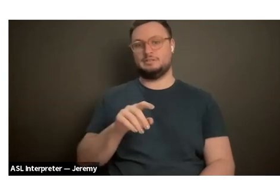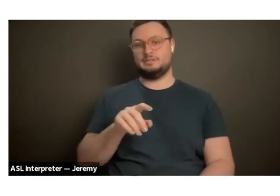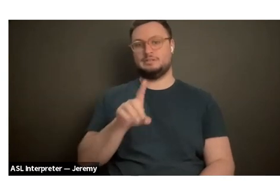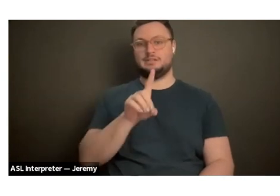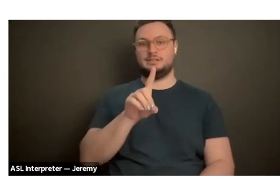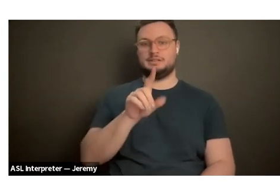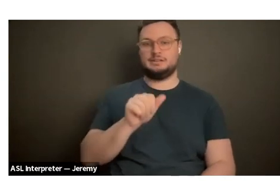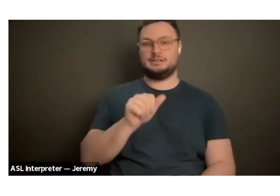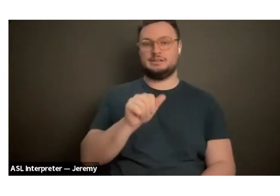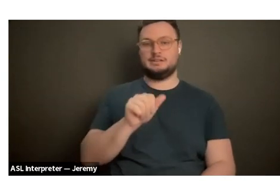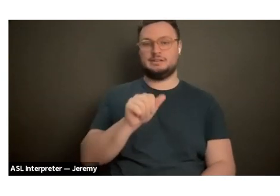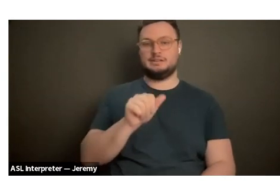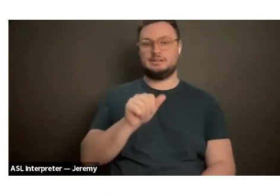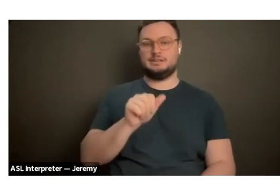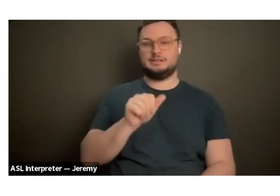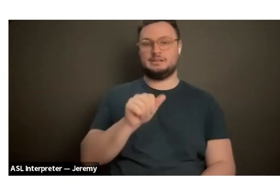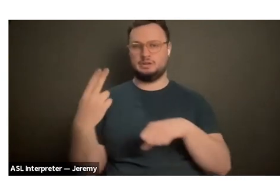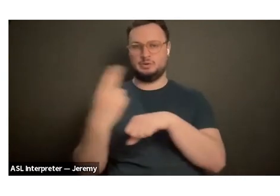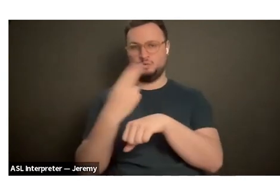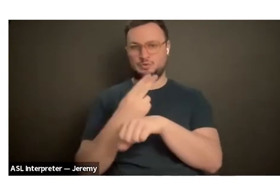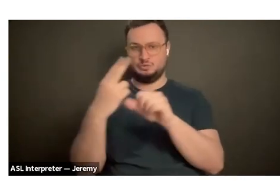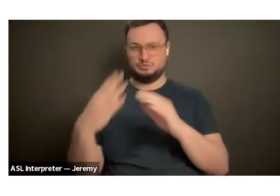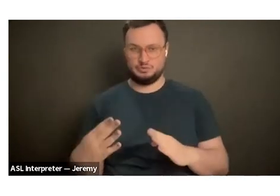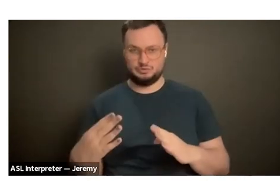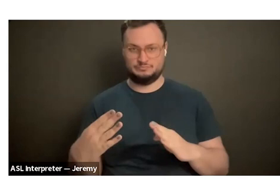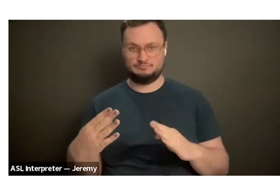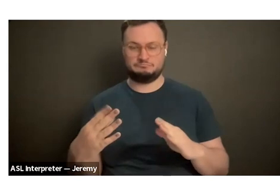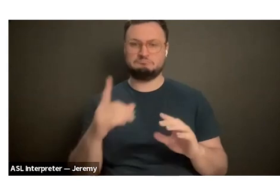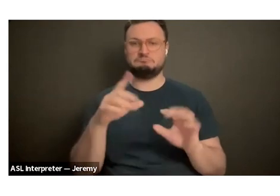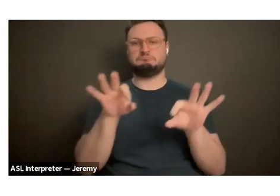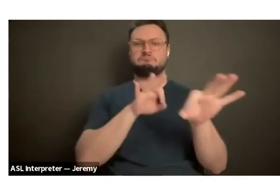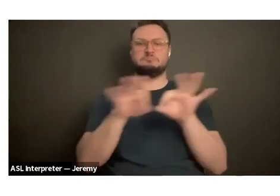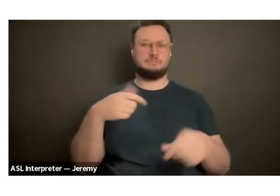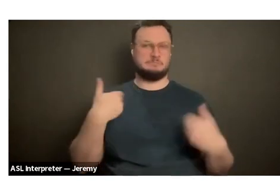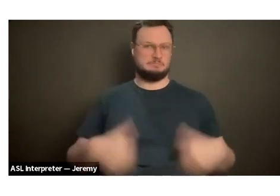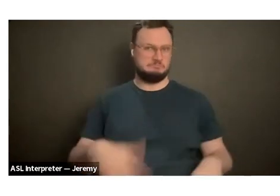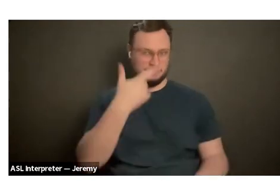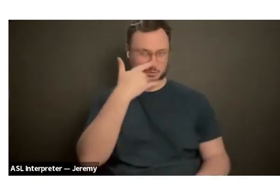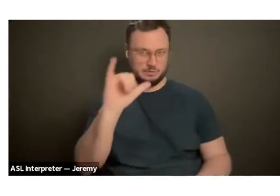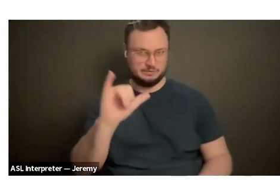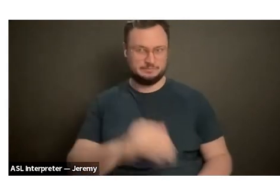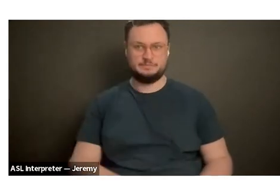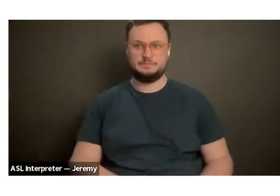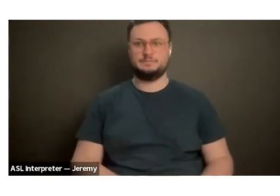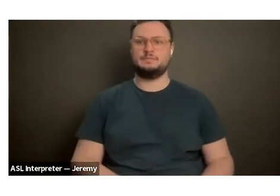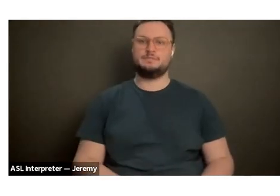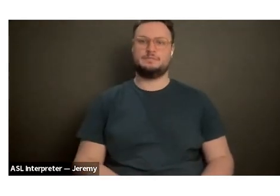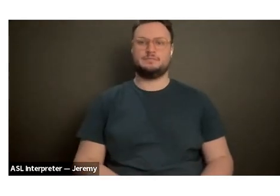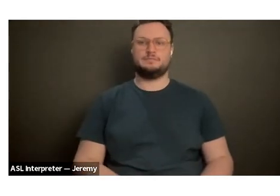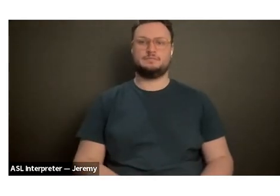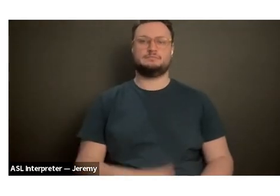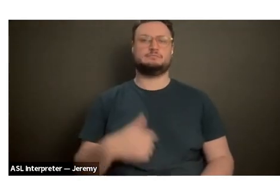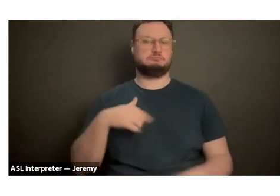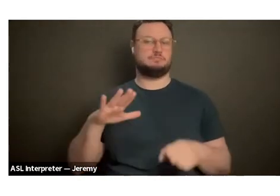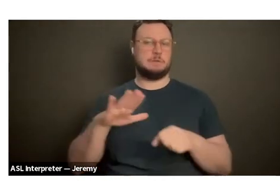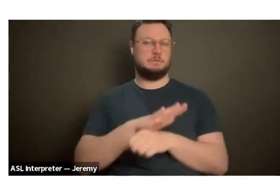wheelchair user. And a quick visual description of myself is that I'm a wholeheartedly disabled